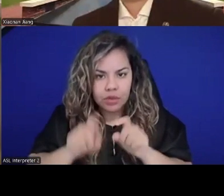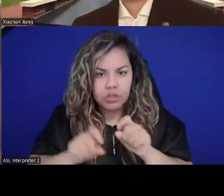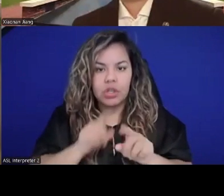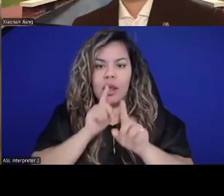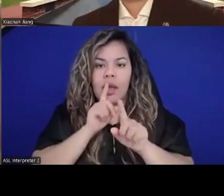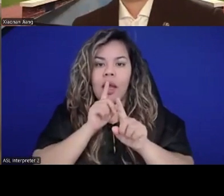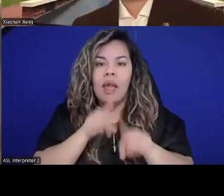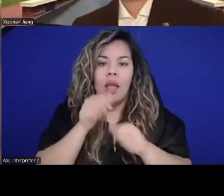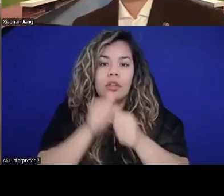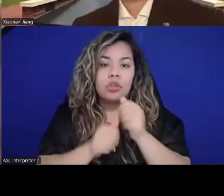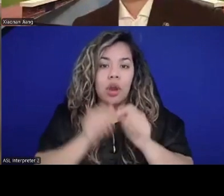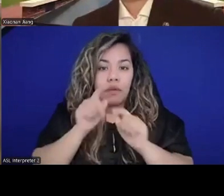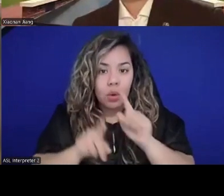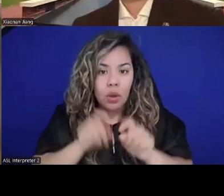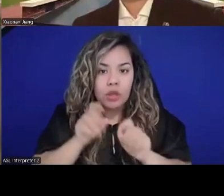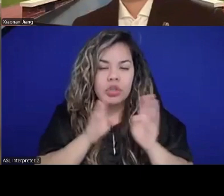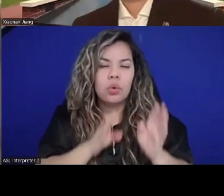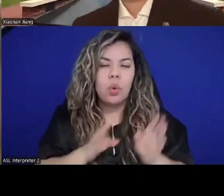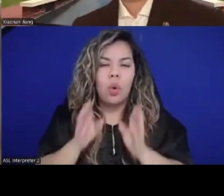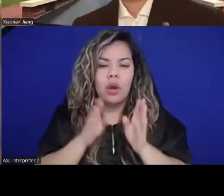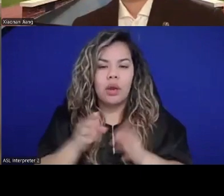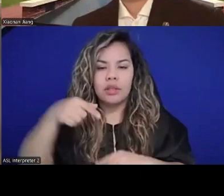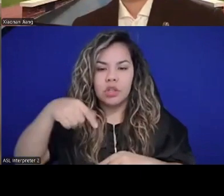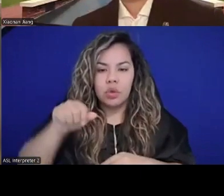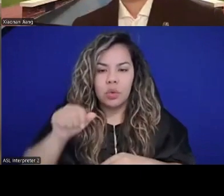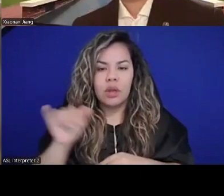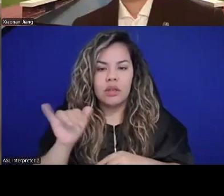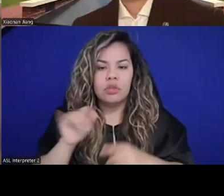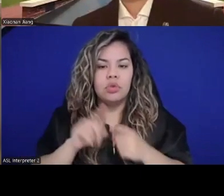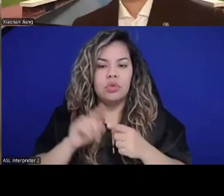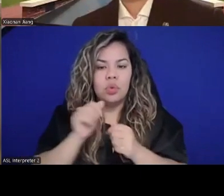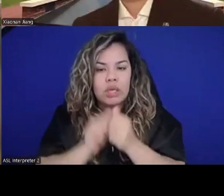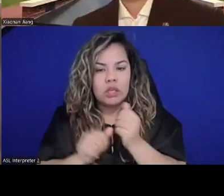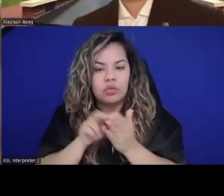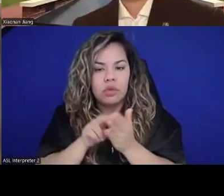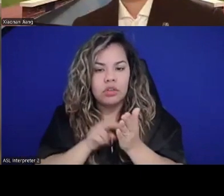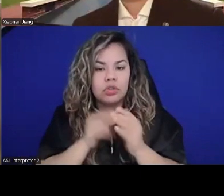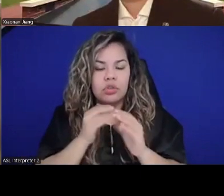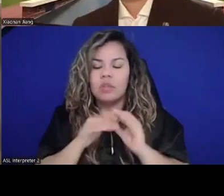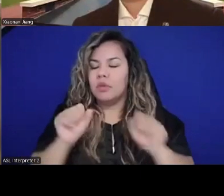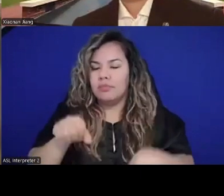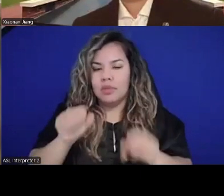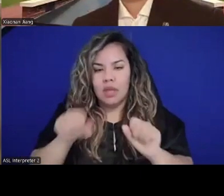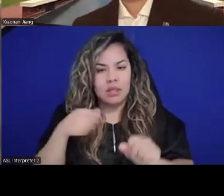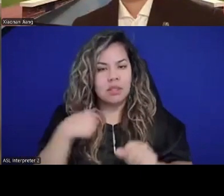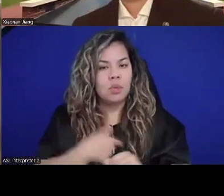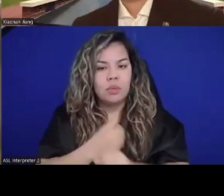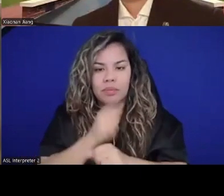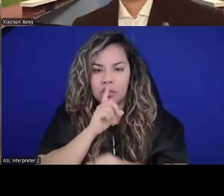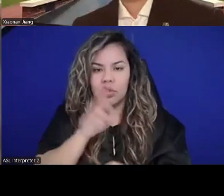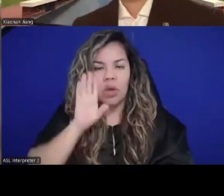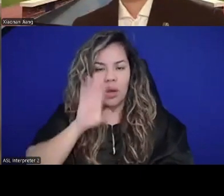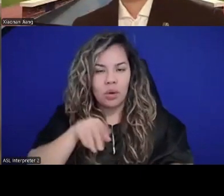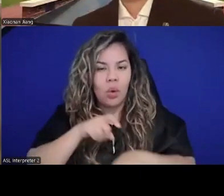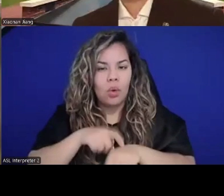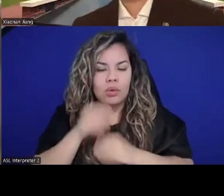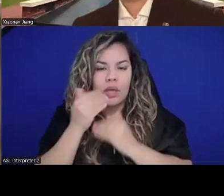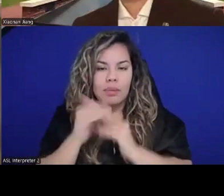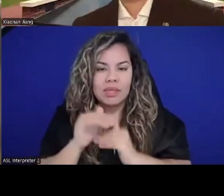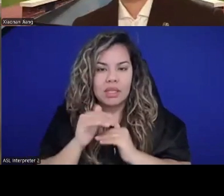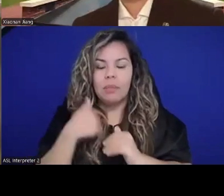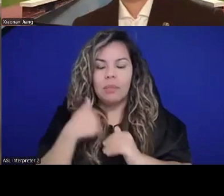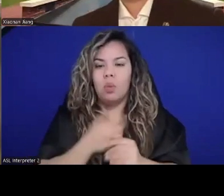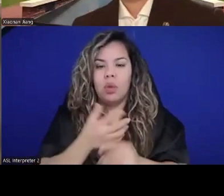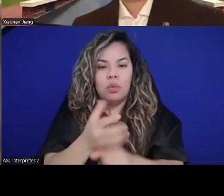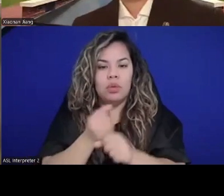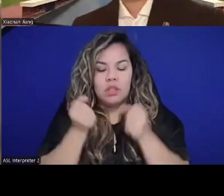Q&A to each registrar's email. Yes, we will make sure because we know that time is limited. We receive so many questions,